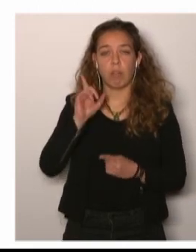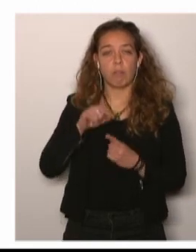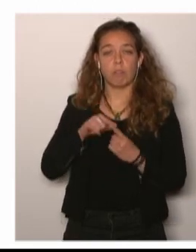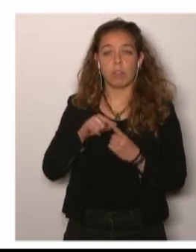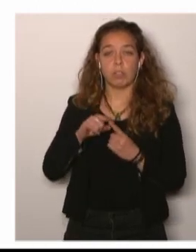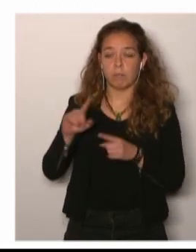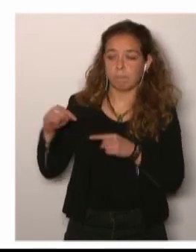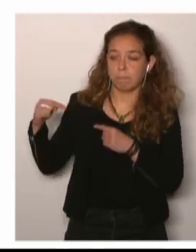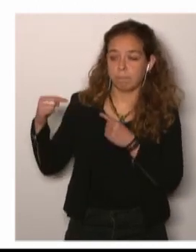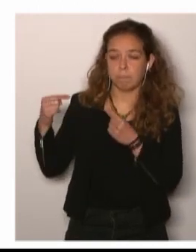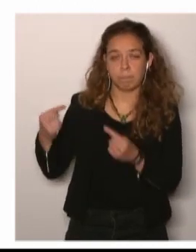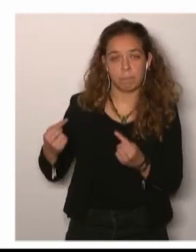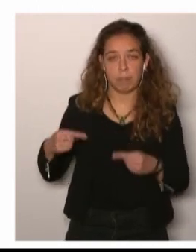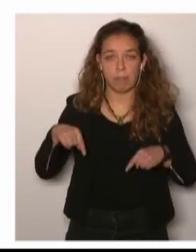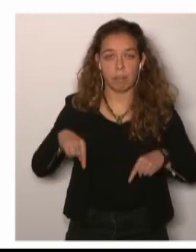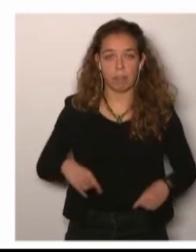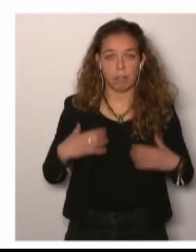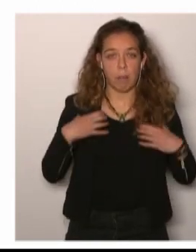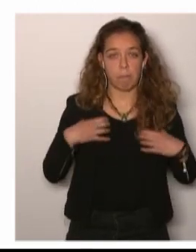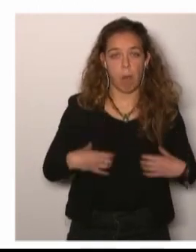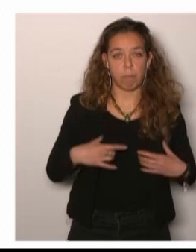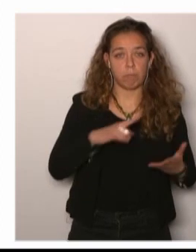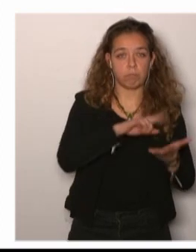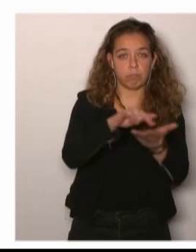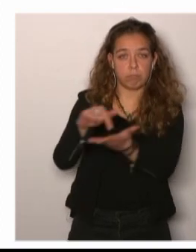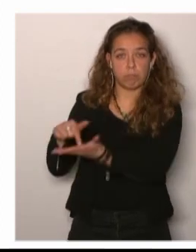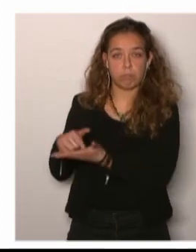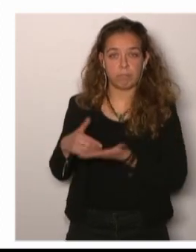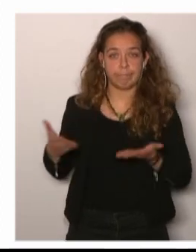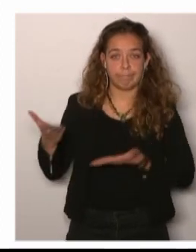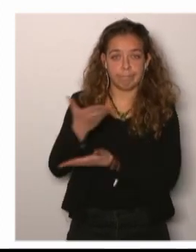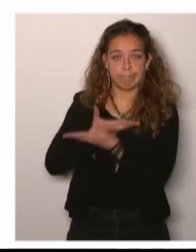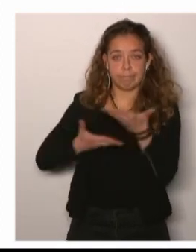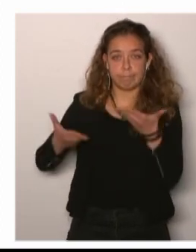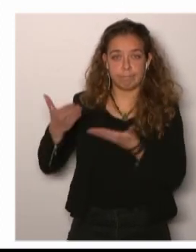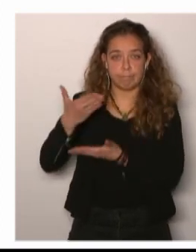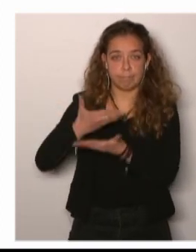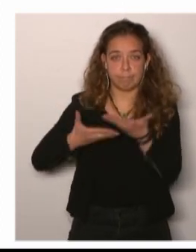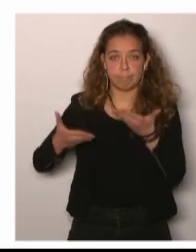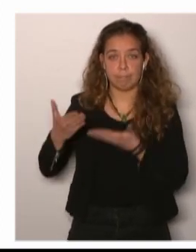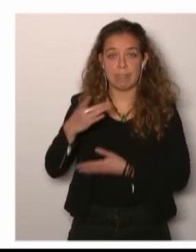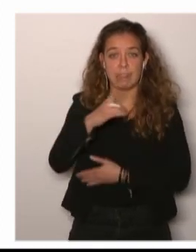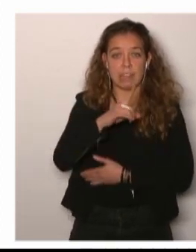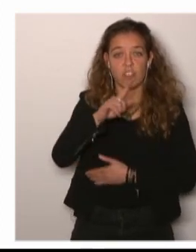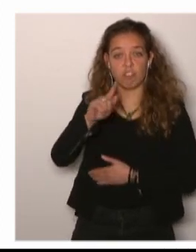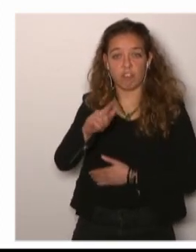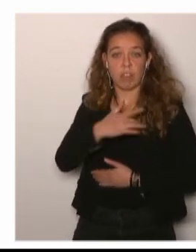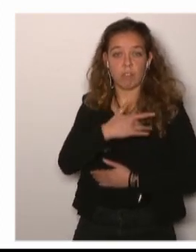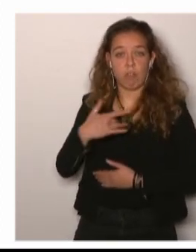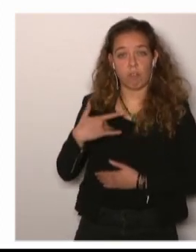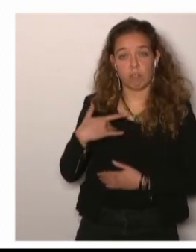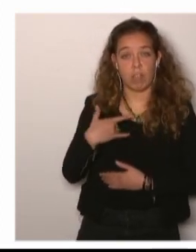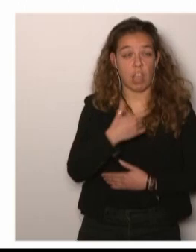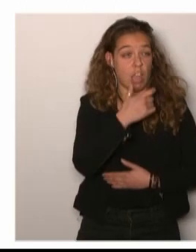member states, DG Santé, here represented by John, and DG RTD, represented by myself, have created a